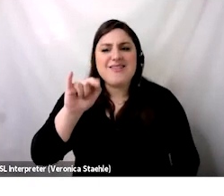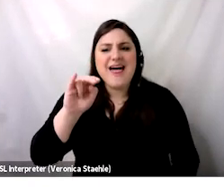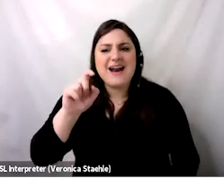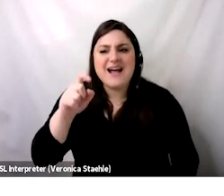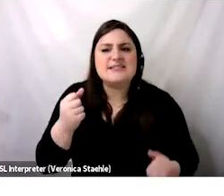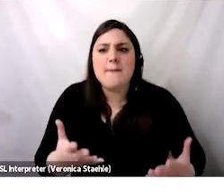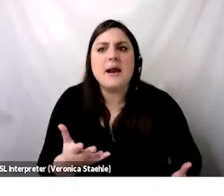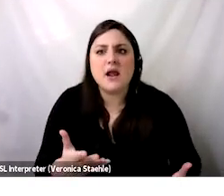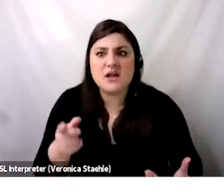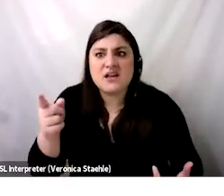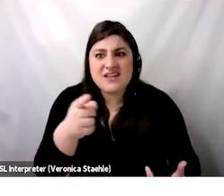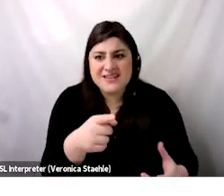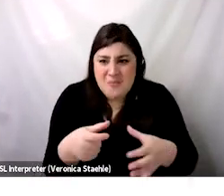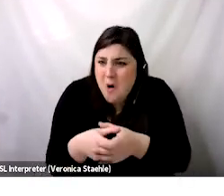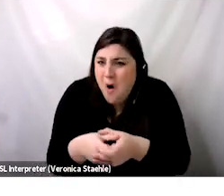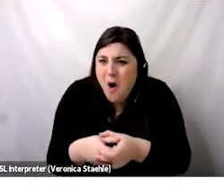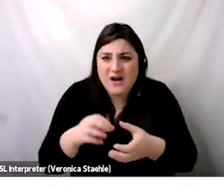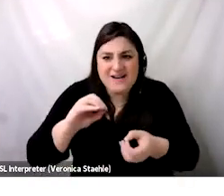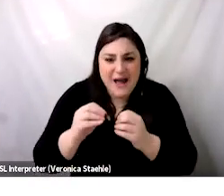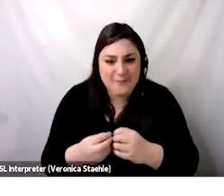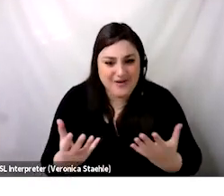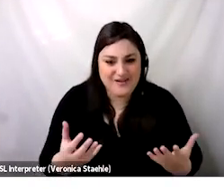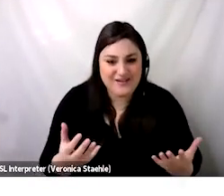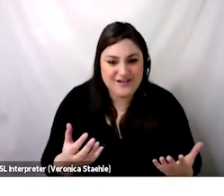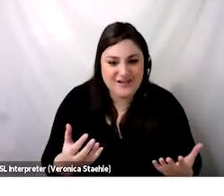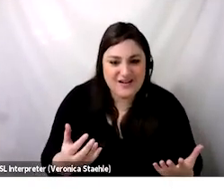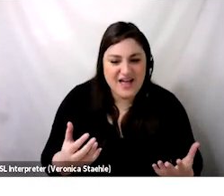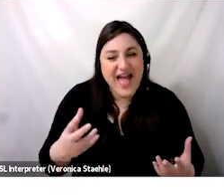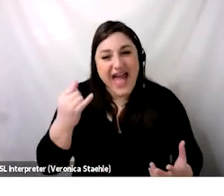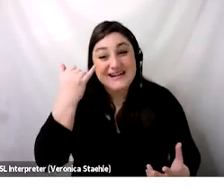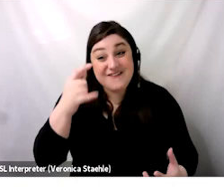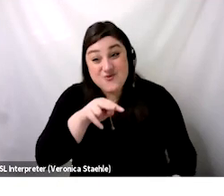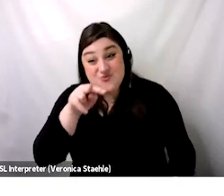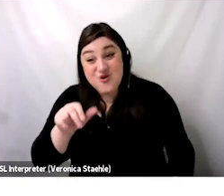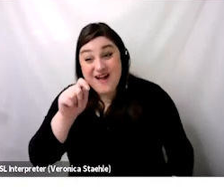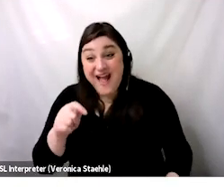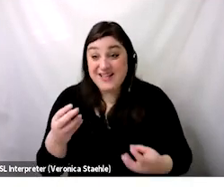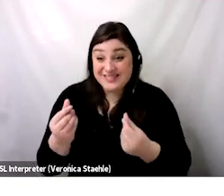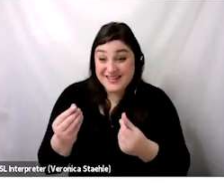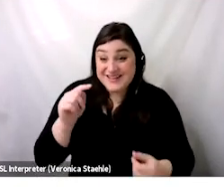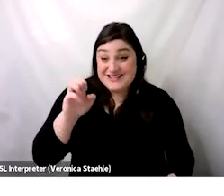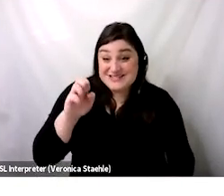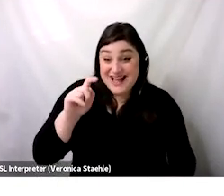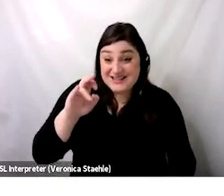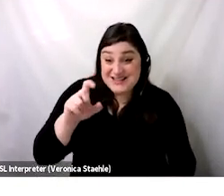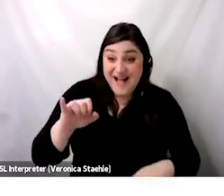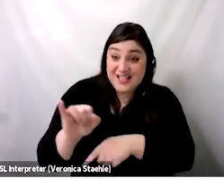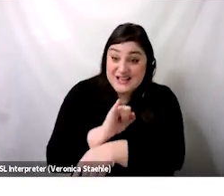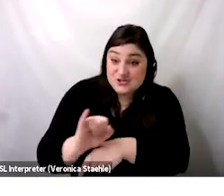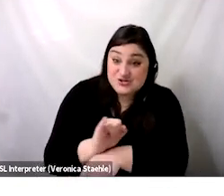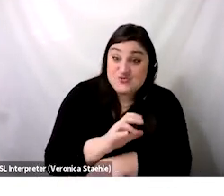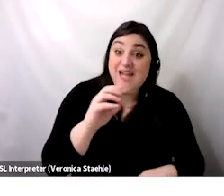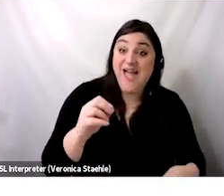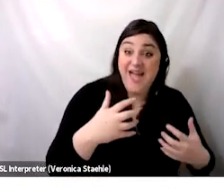when we look at agriculture and we look at the industry, the textile industry and both the agricultural industry are dominated